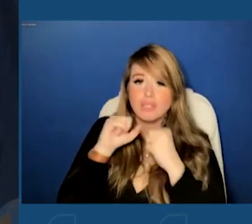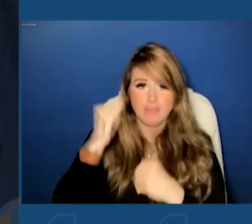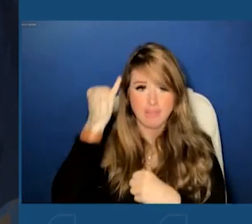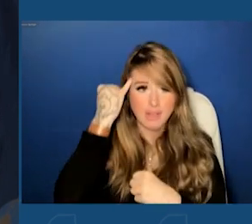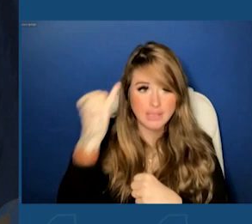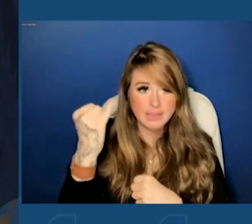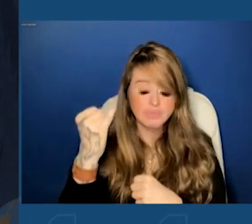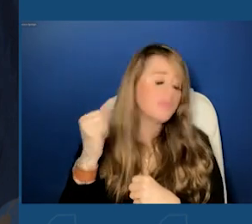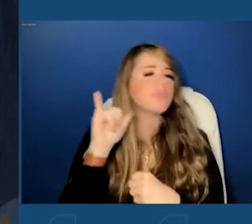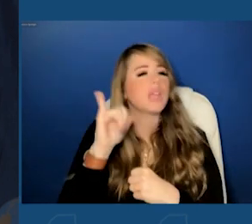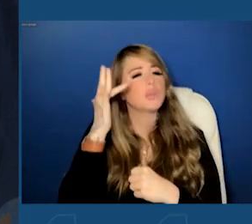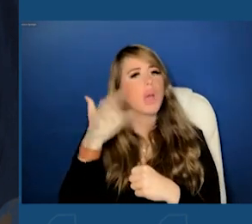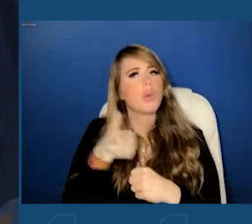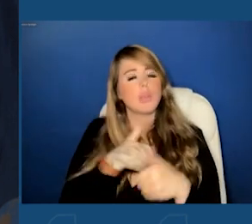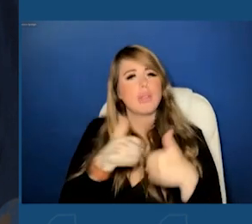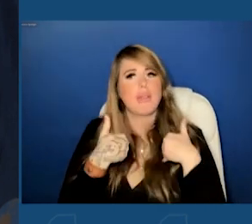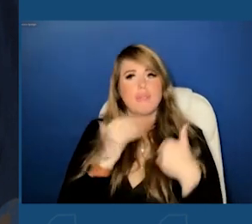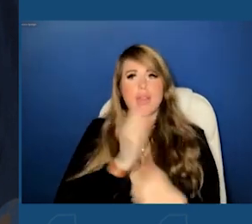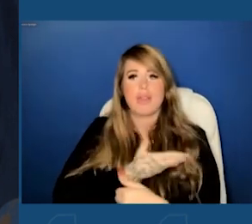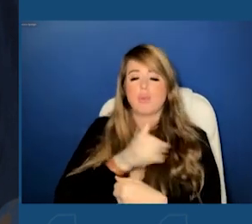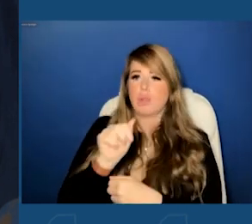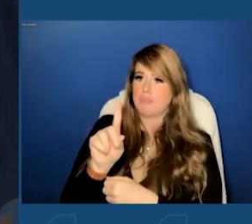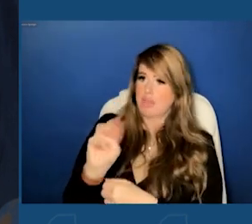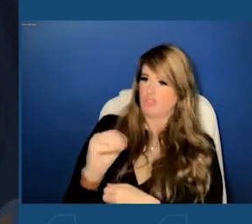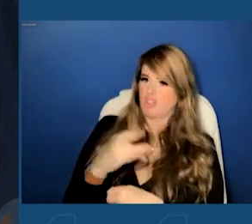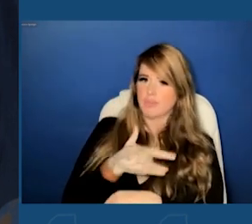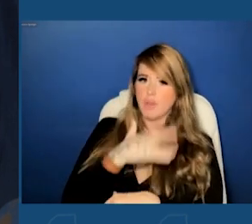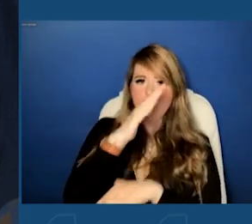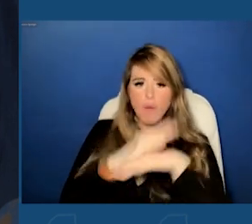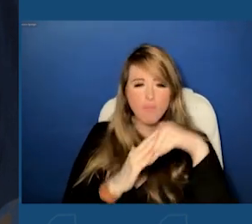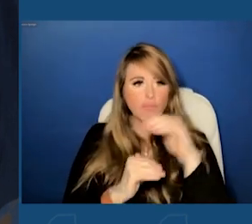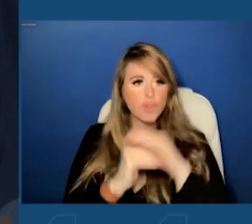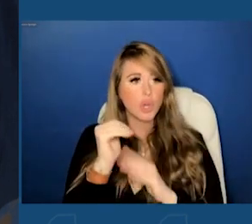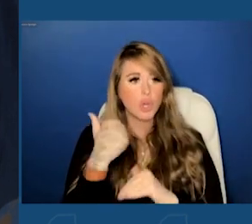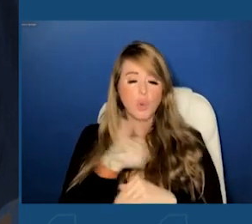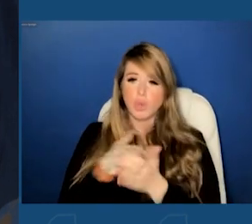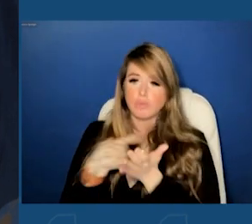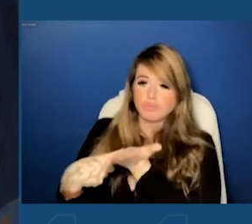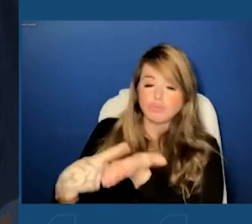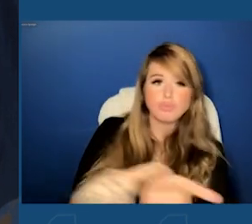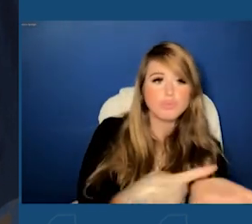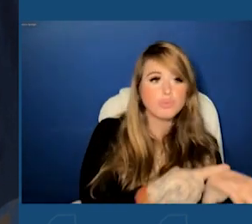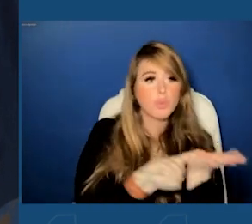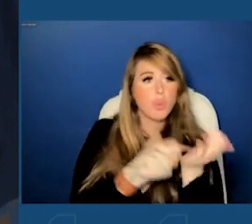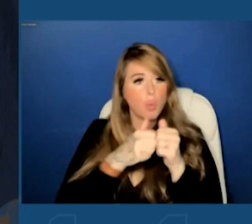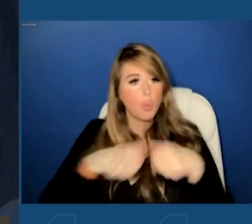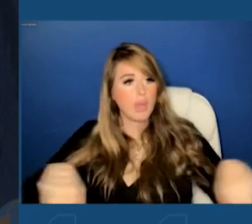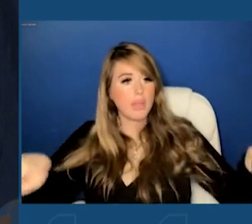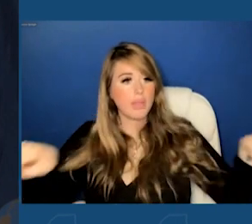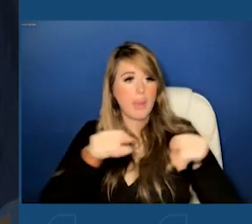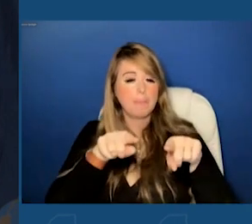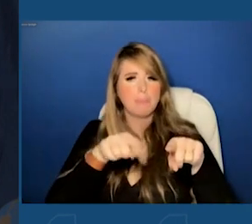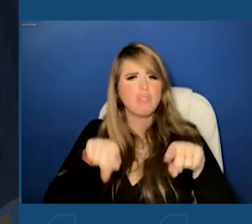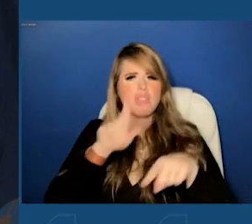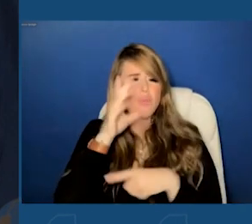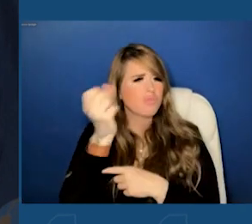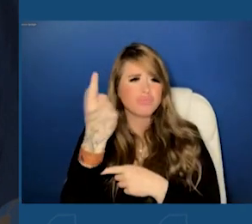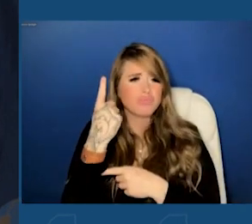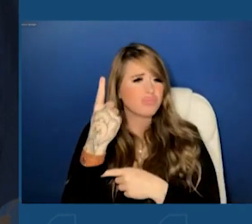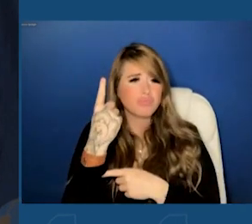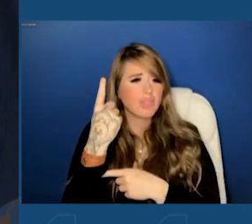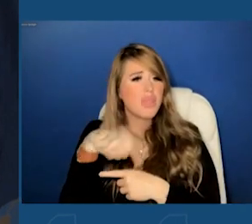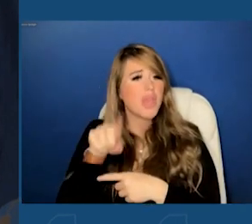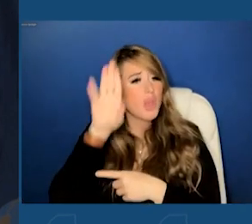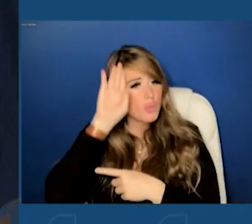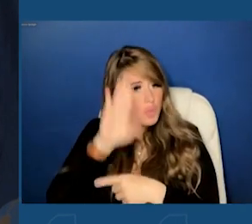what gives our administration comfort that when we have these conversations with them, they get it. And they understand that what